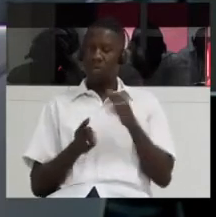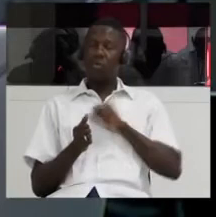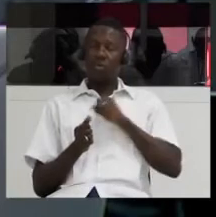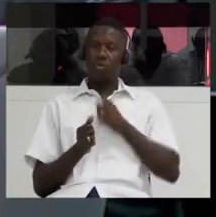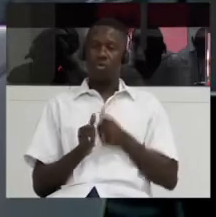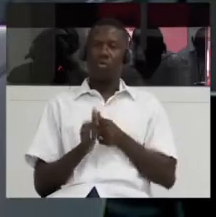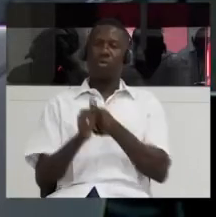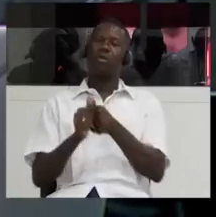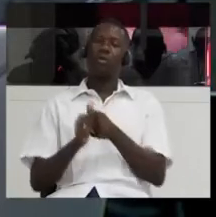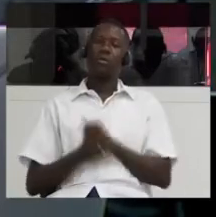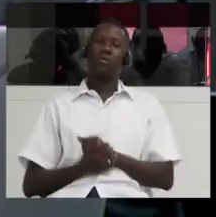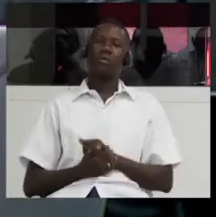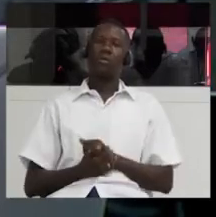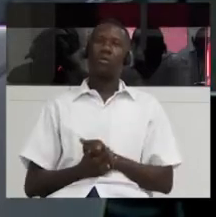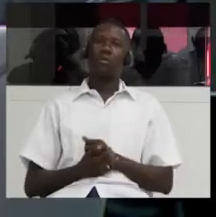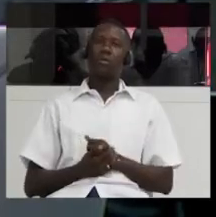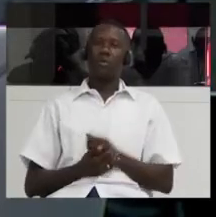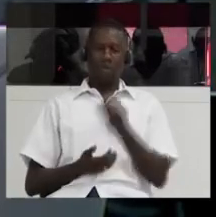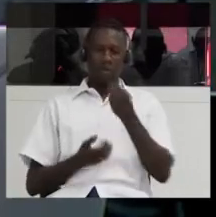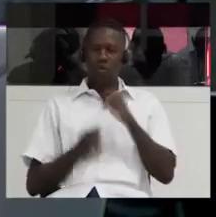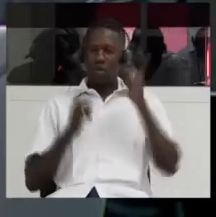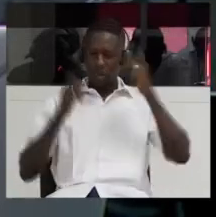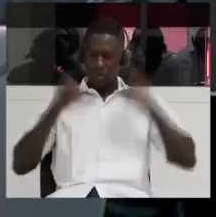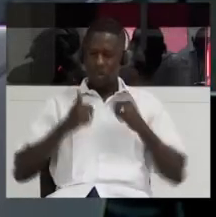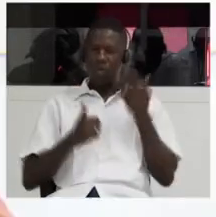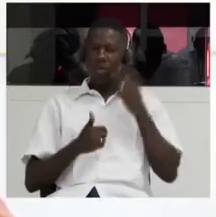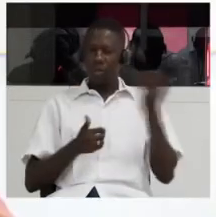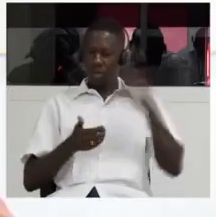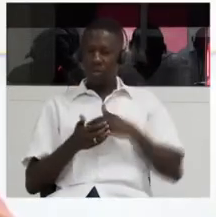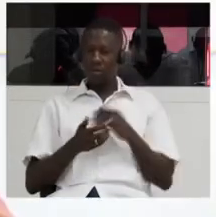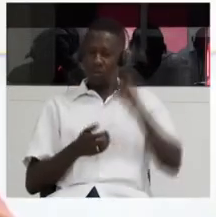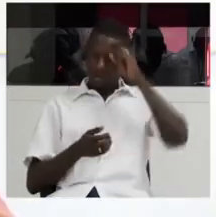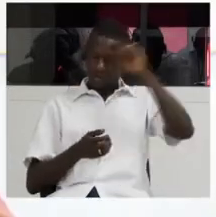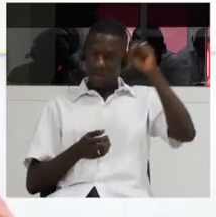us what happened when they arrived at State House. They went upstairs,